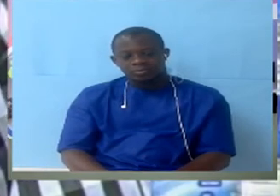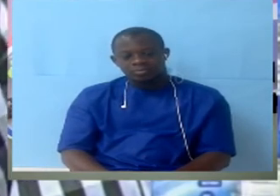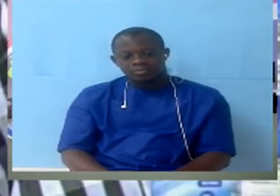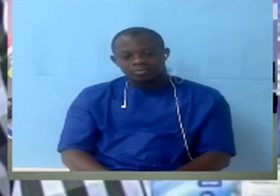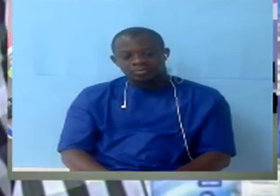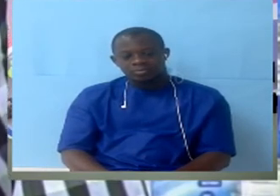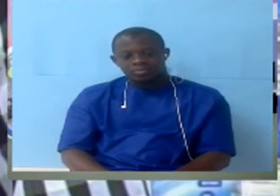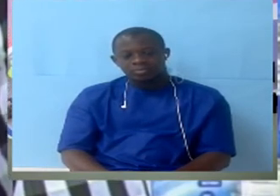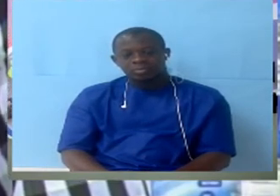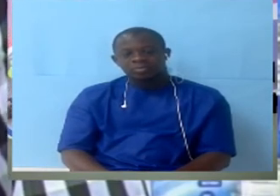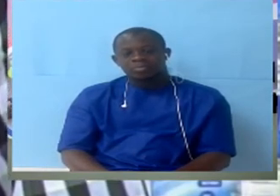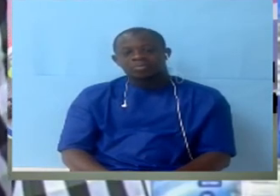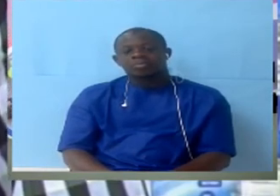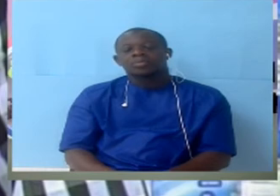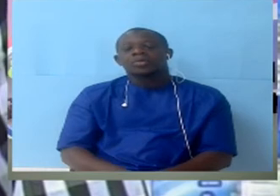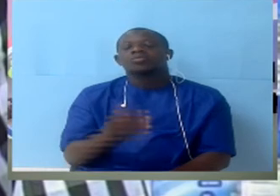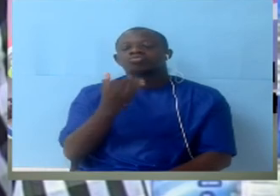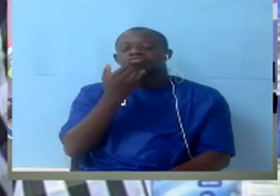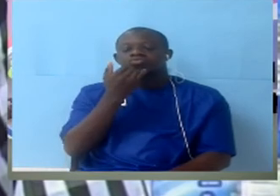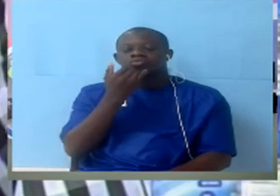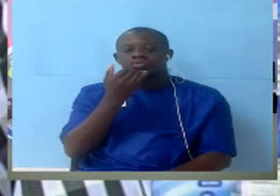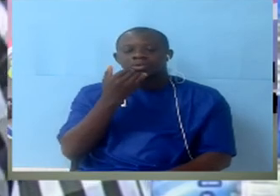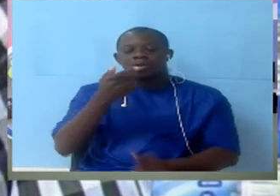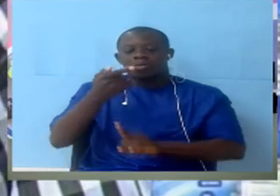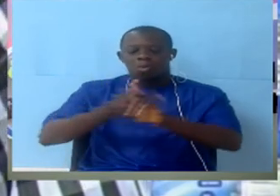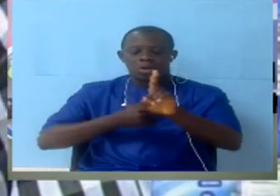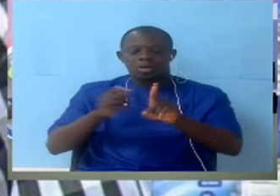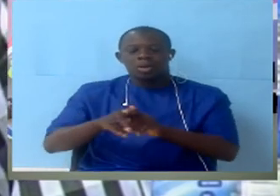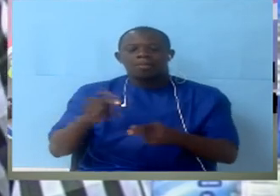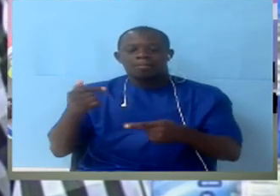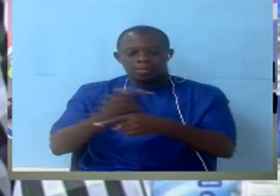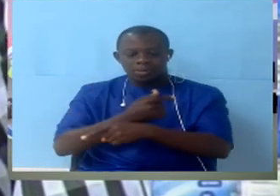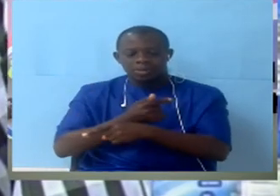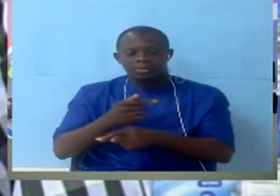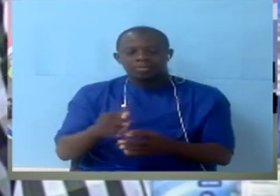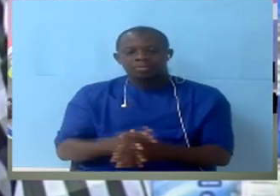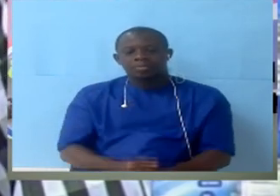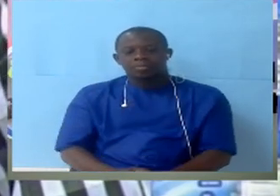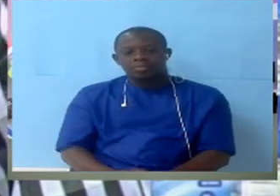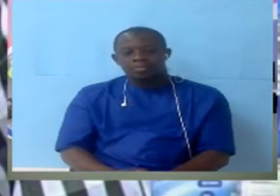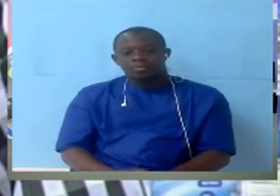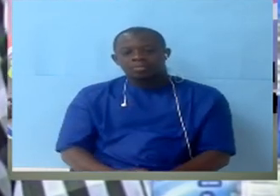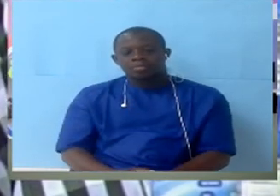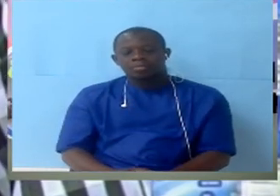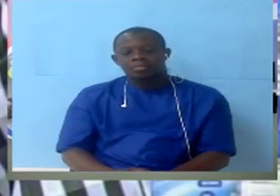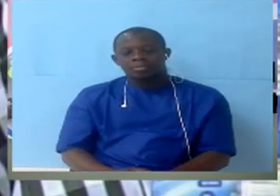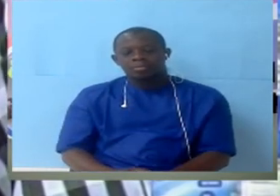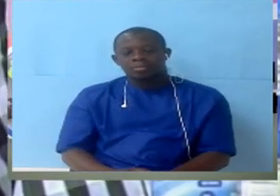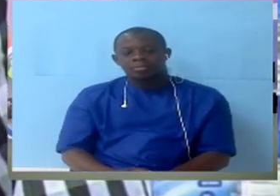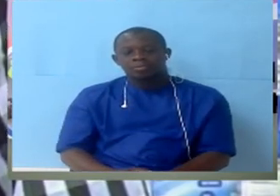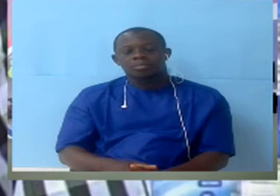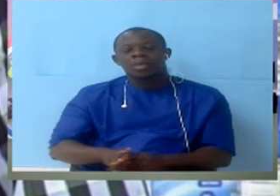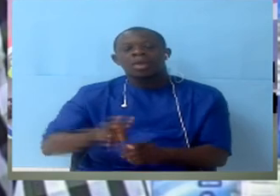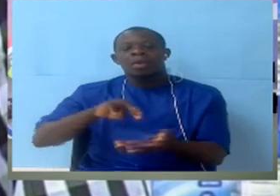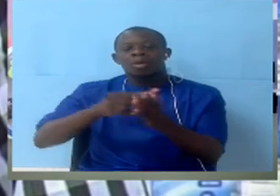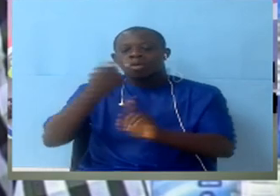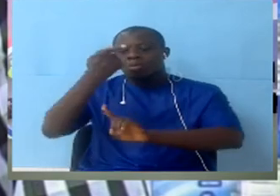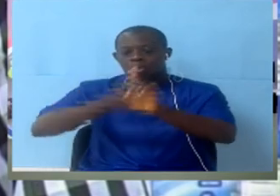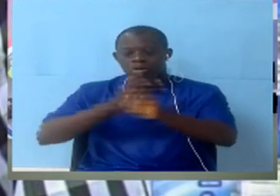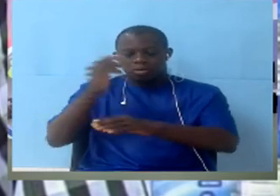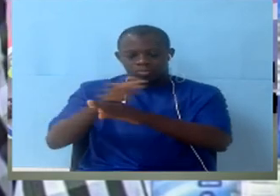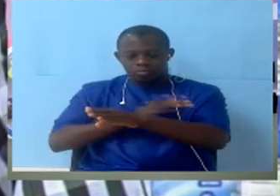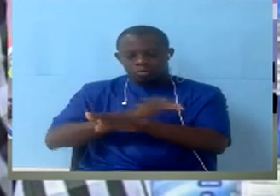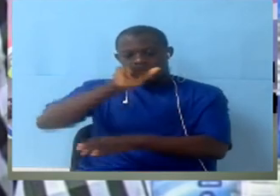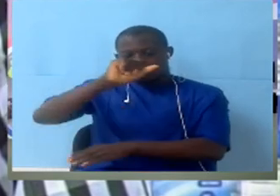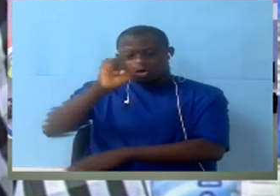Sorry, the months were mixed by Woleng karo janding August. It's the month before